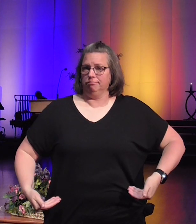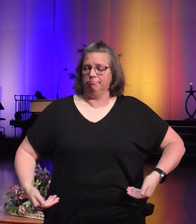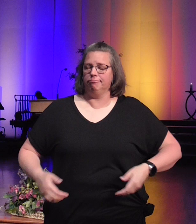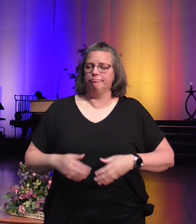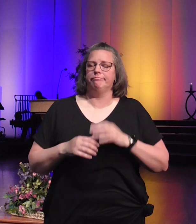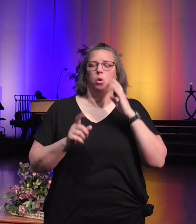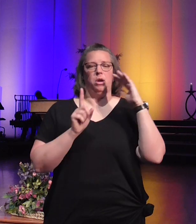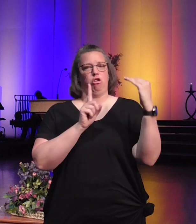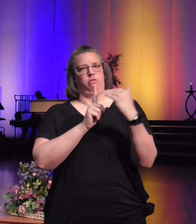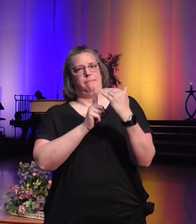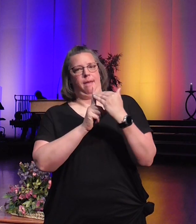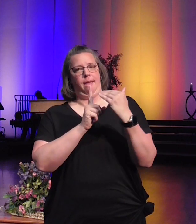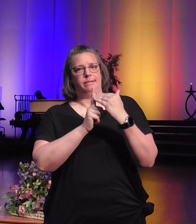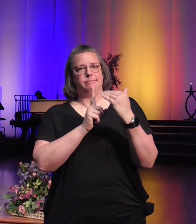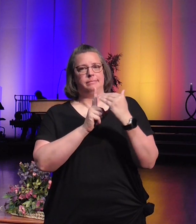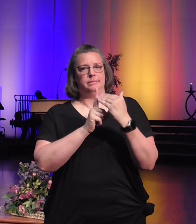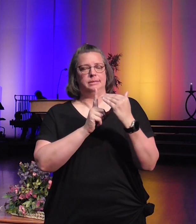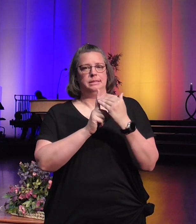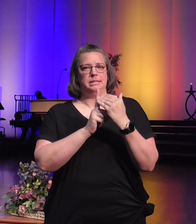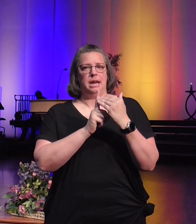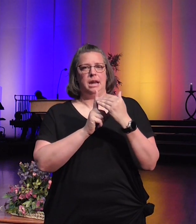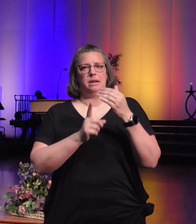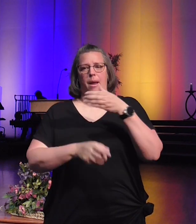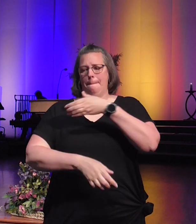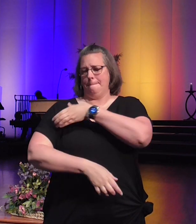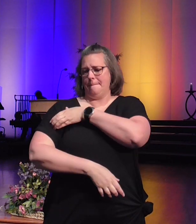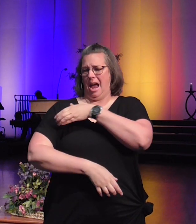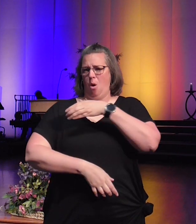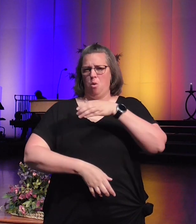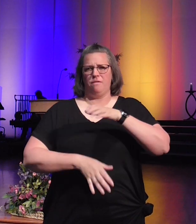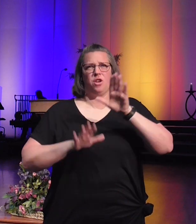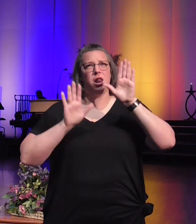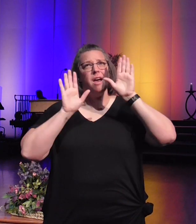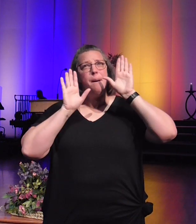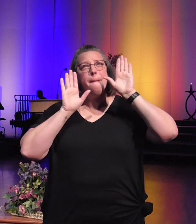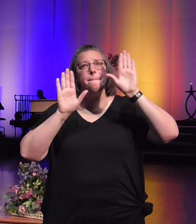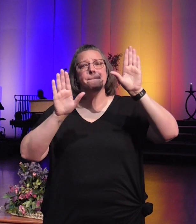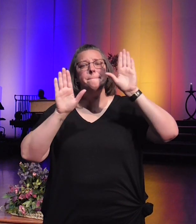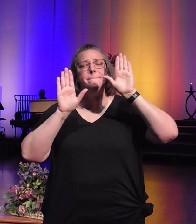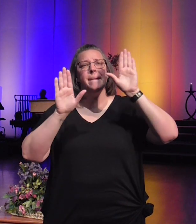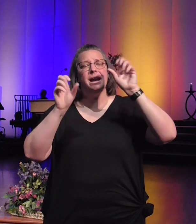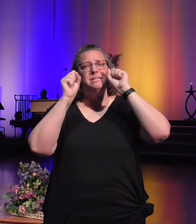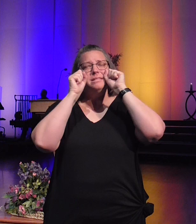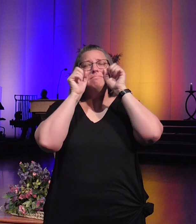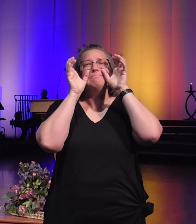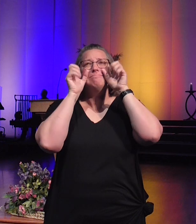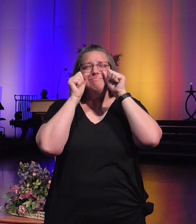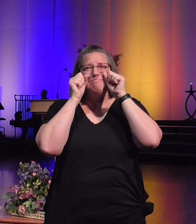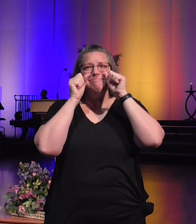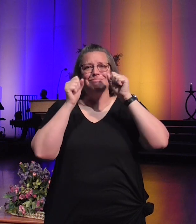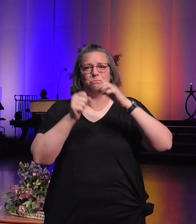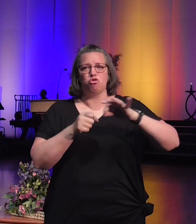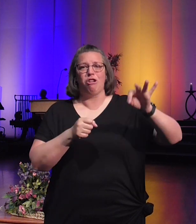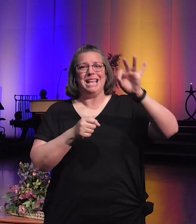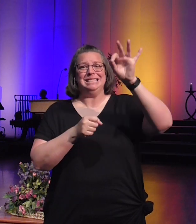to be reminded that there is a powerful, amazing presence always available to